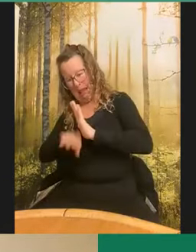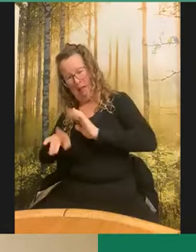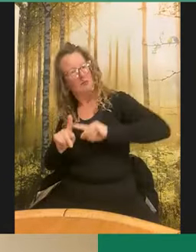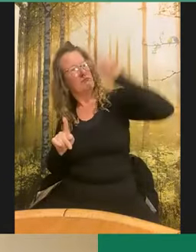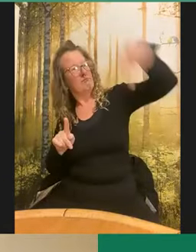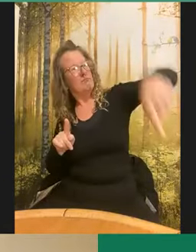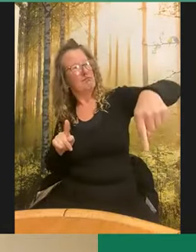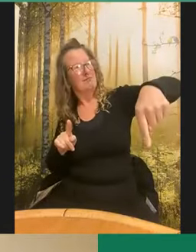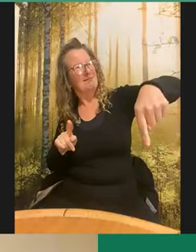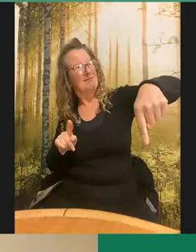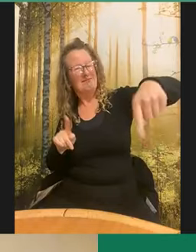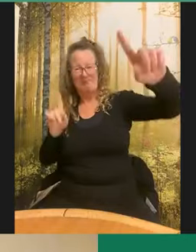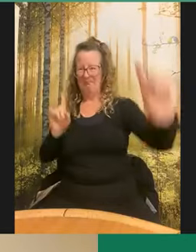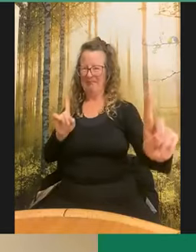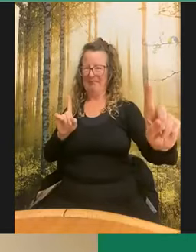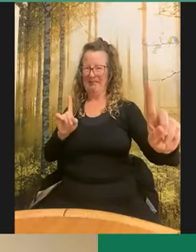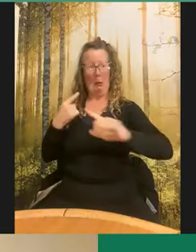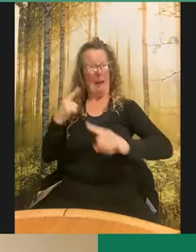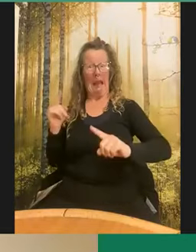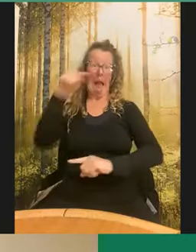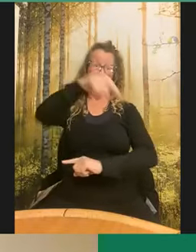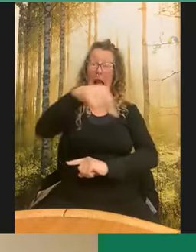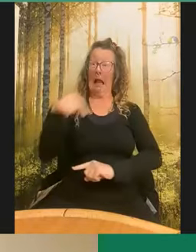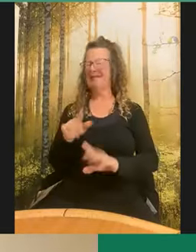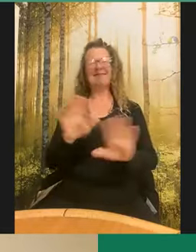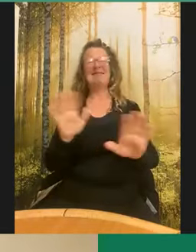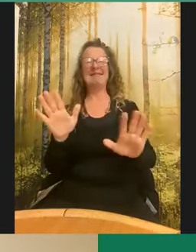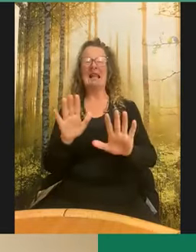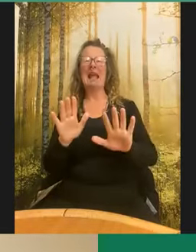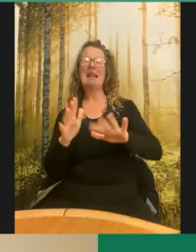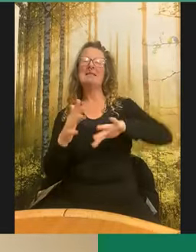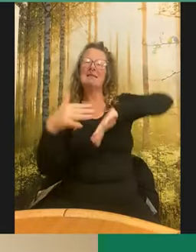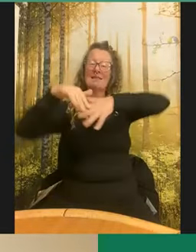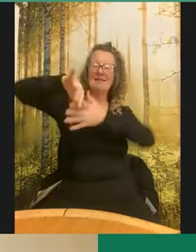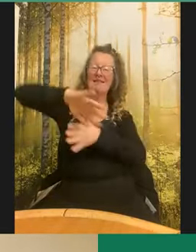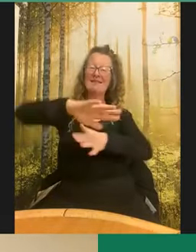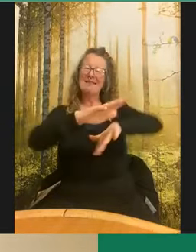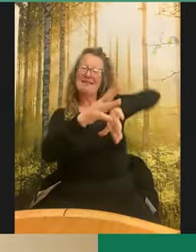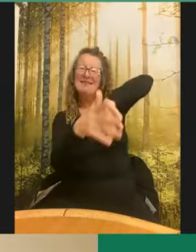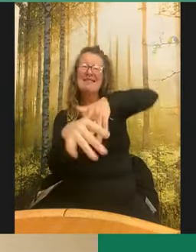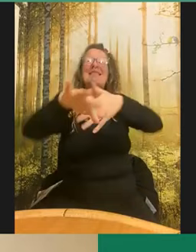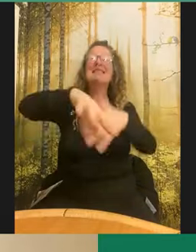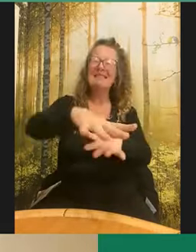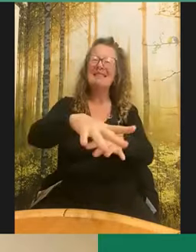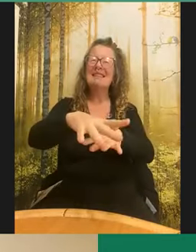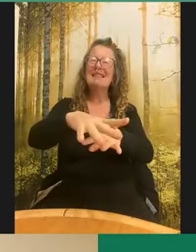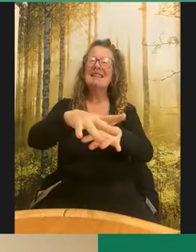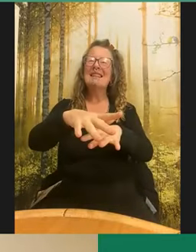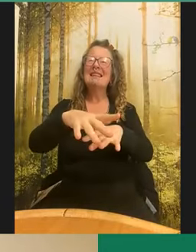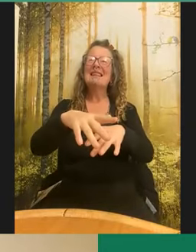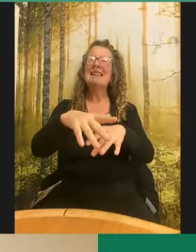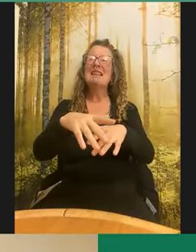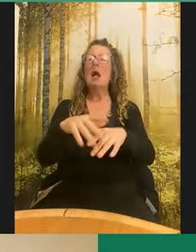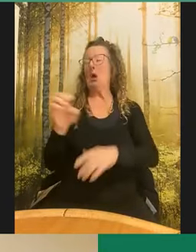it's all about the journey, isn't it? It's not about getting from A to B. And it's not about getting there in the most efficient way, which is a kind of very Eurocentric